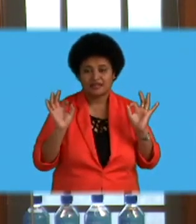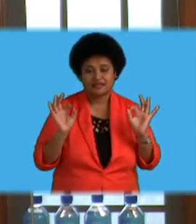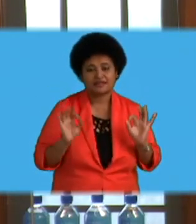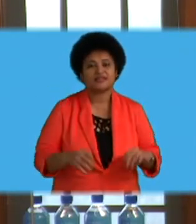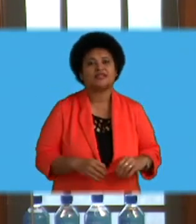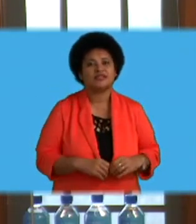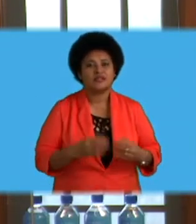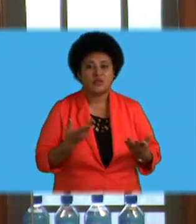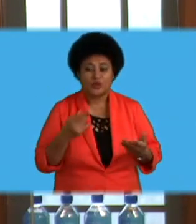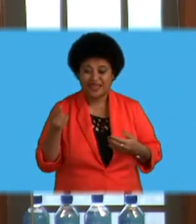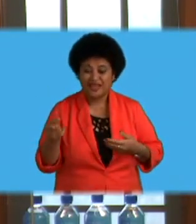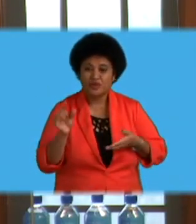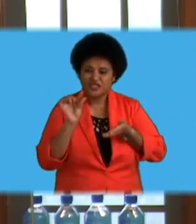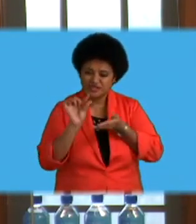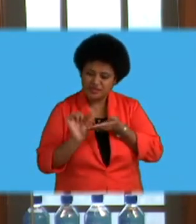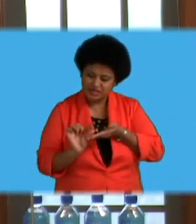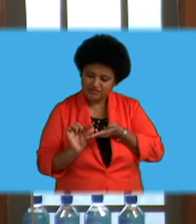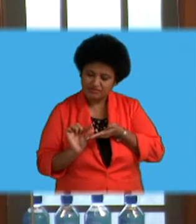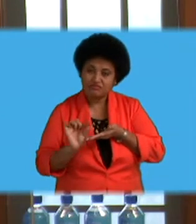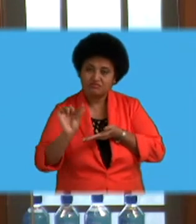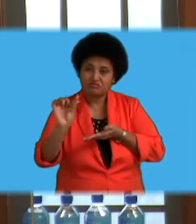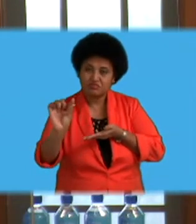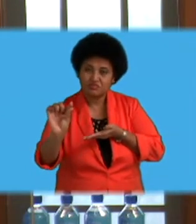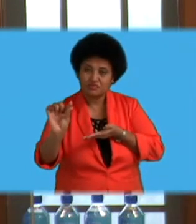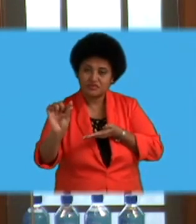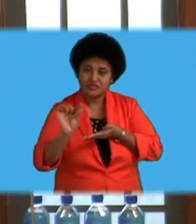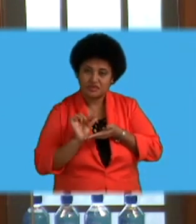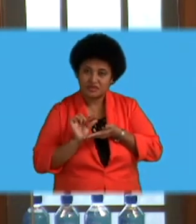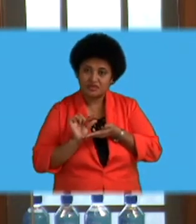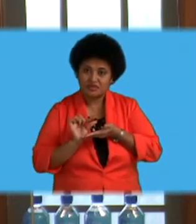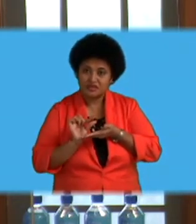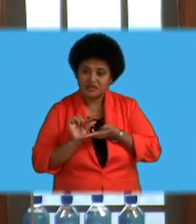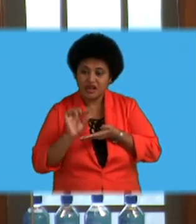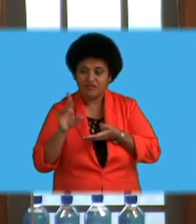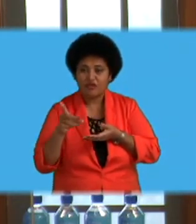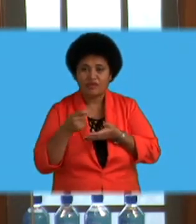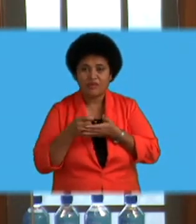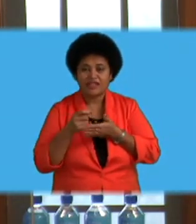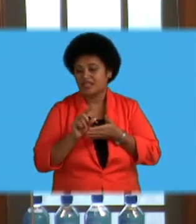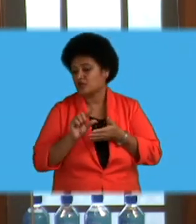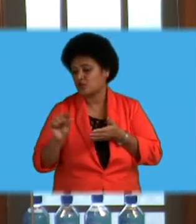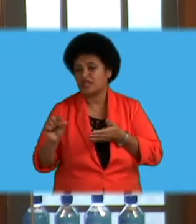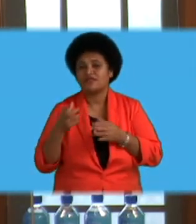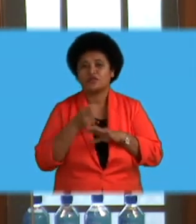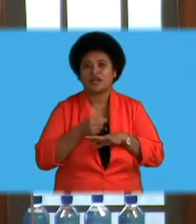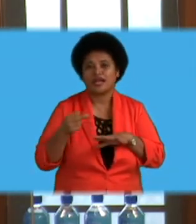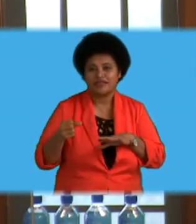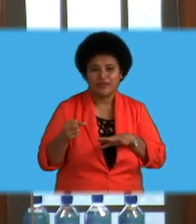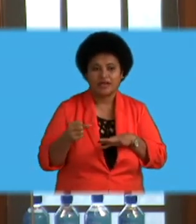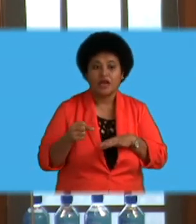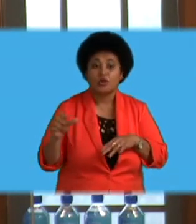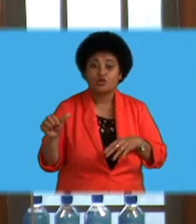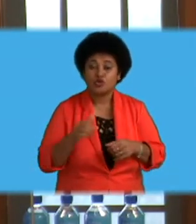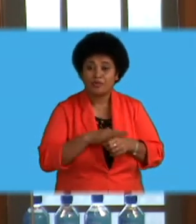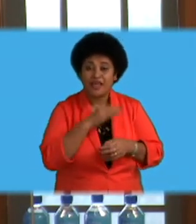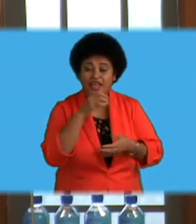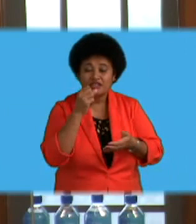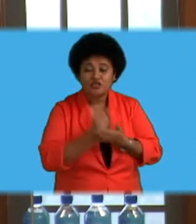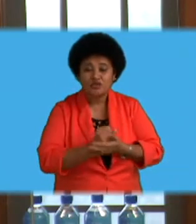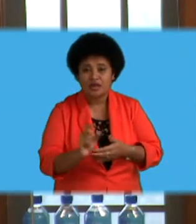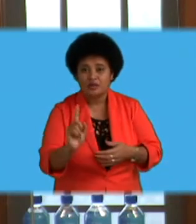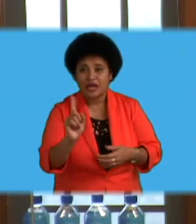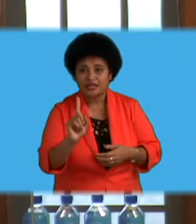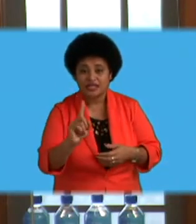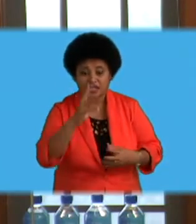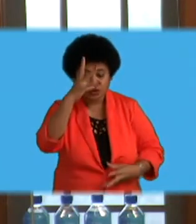a portion or a fraction of the royalty given to the government. But we should ensure that the